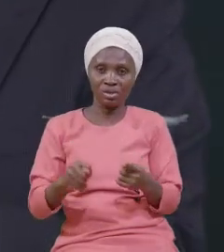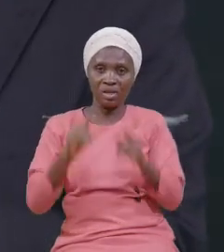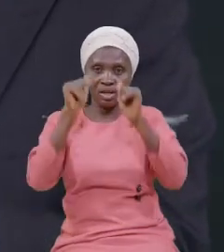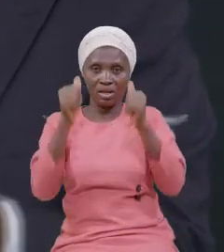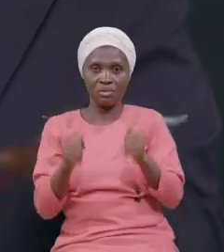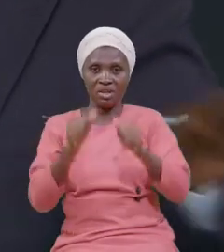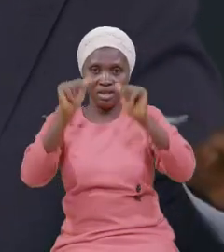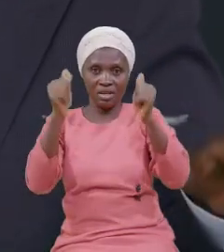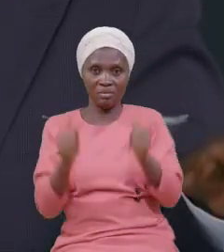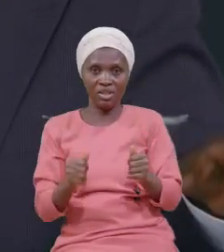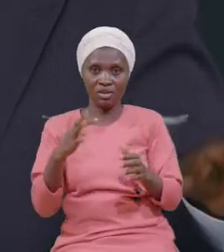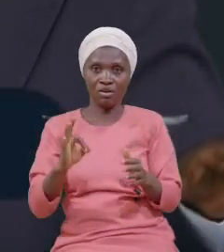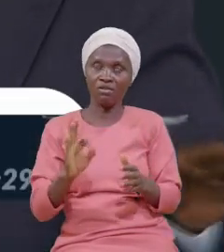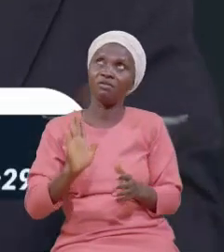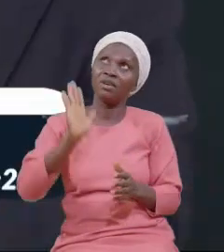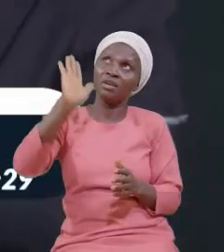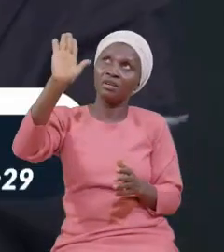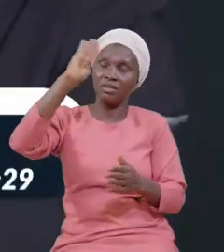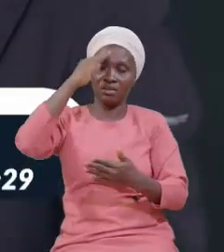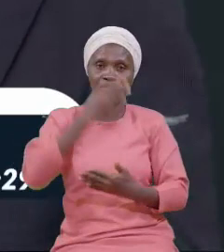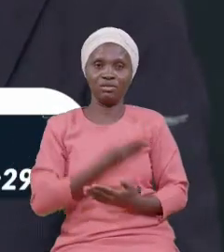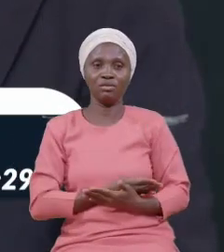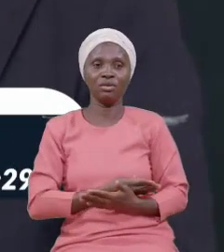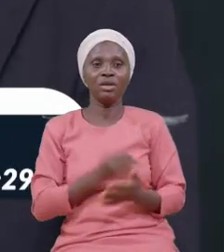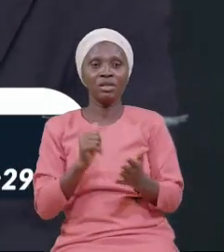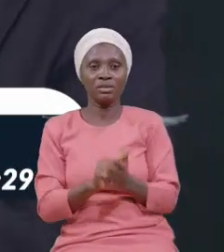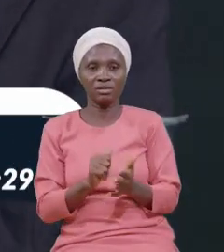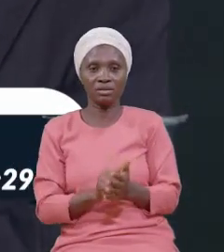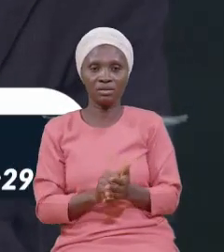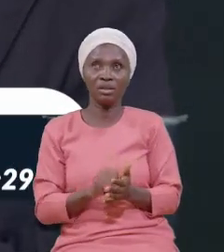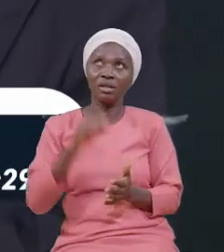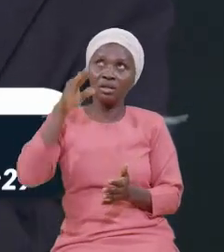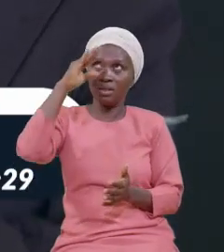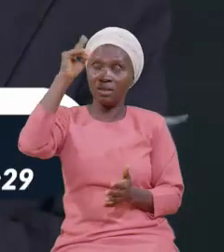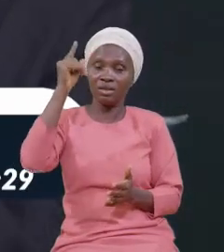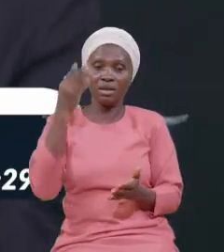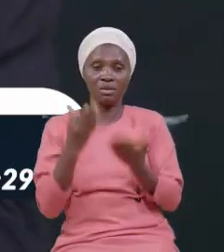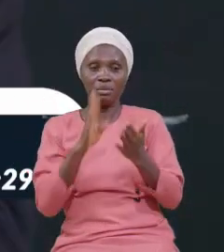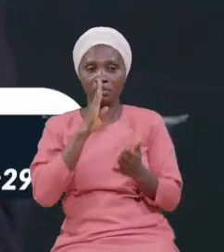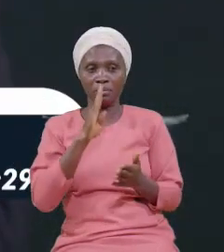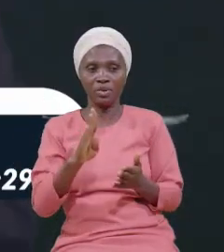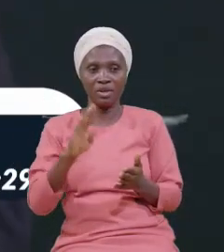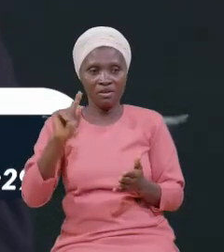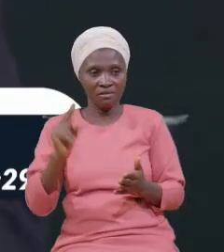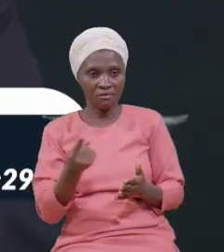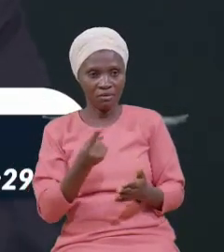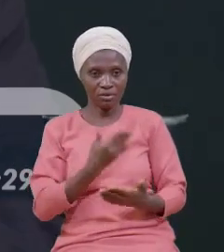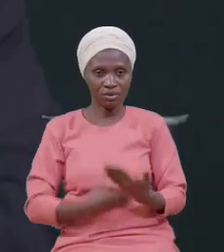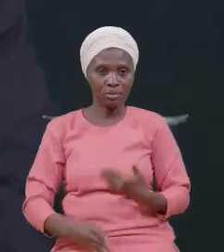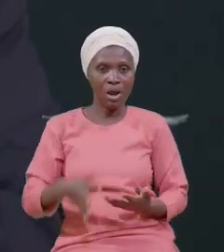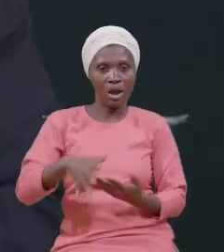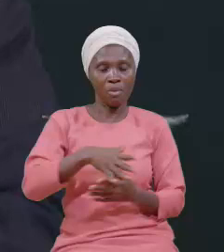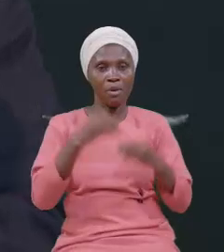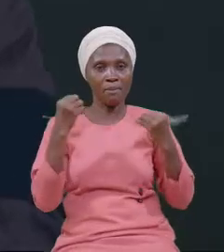be the firstborn among many brethren. Look at number three here. Number